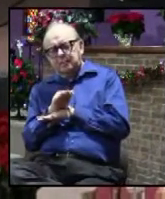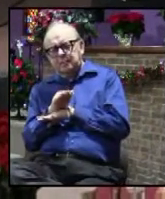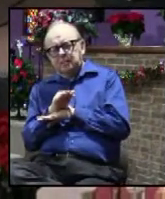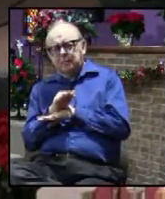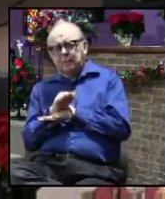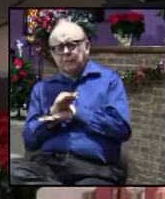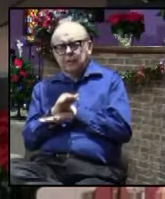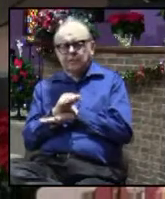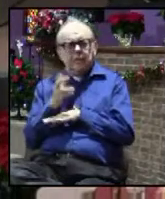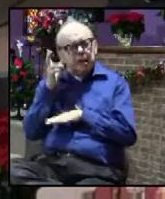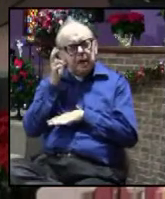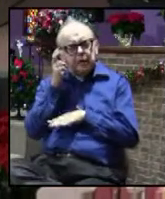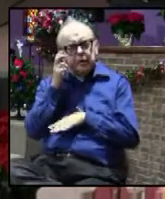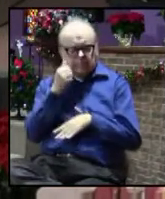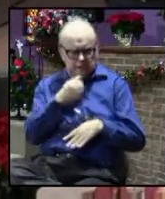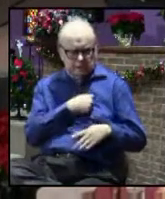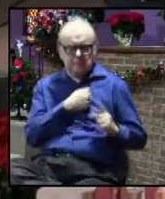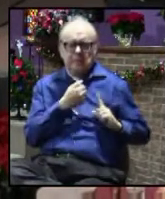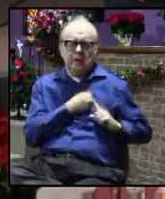and just hear your heartbeat?